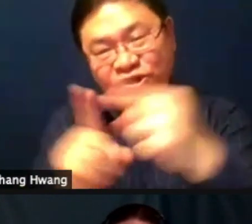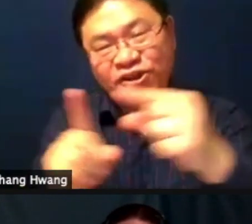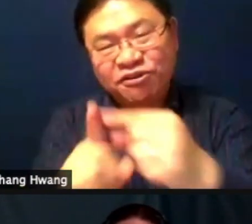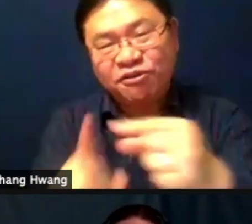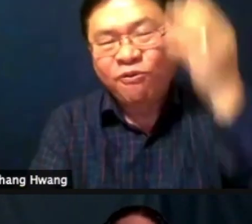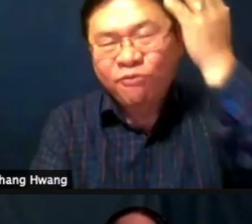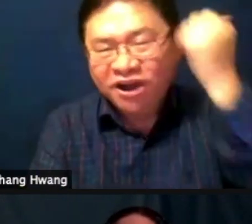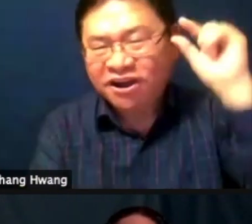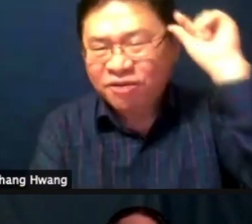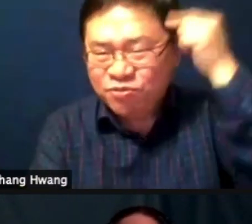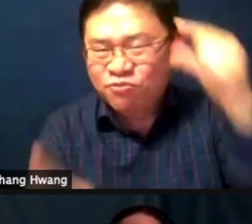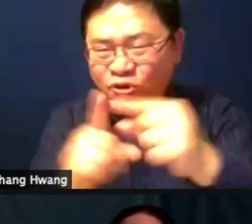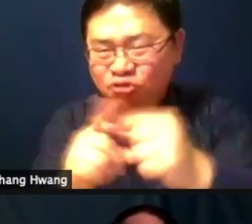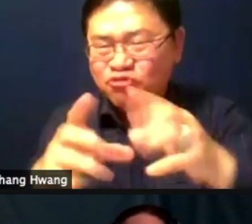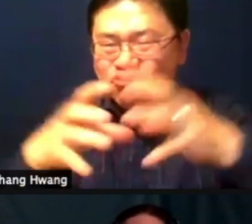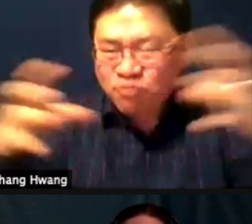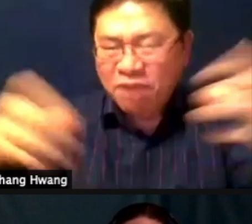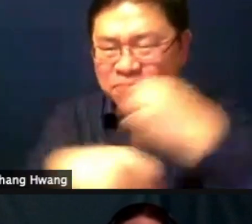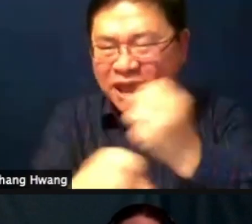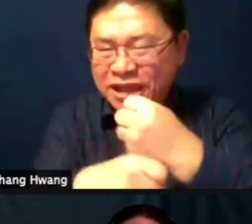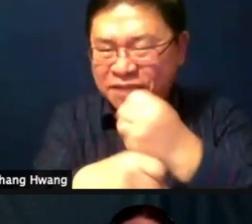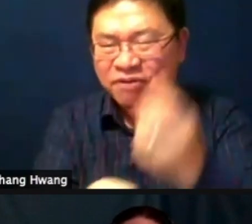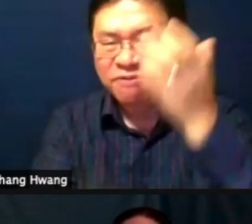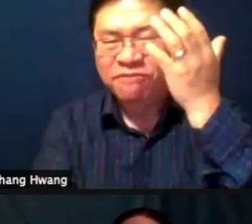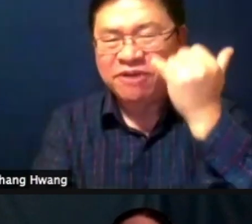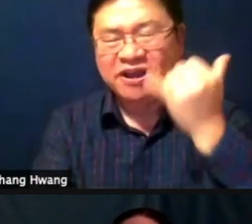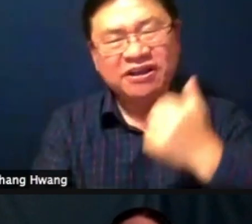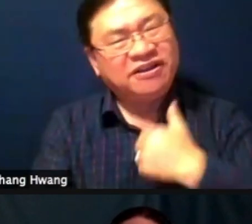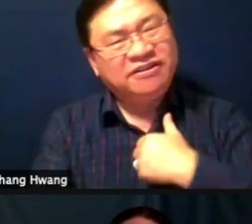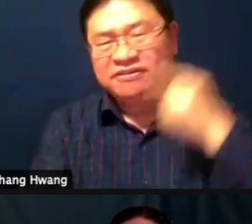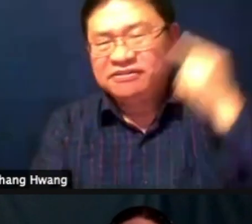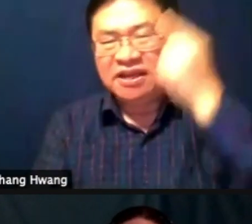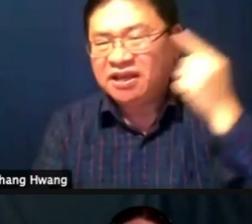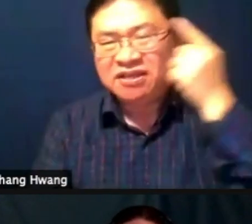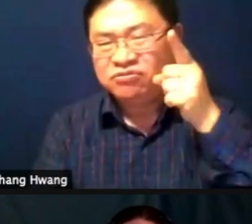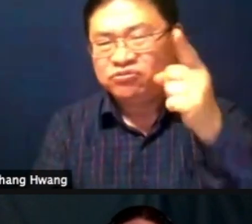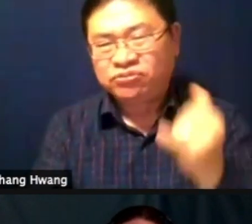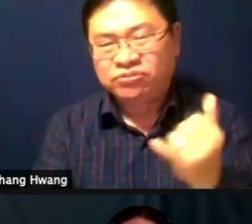18,488. Oddly, we're looking at words here.